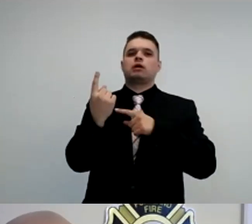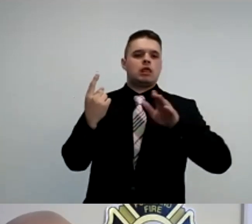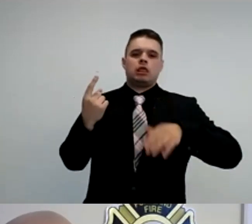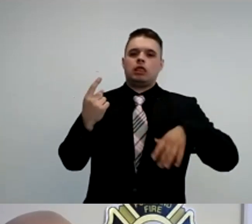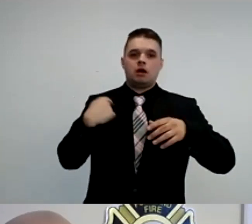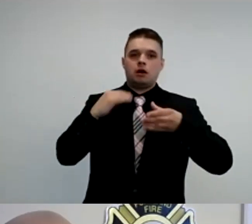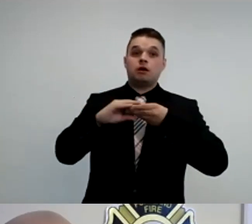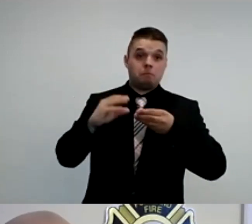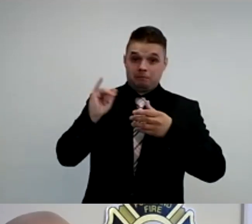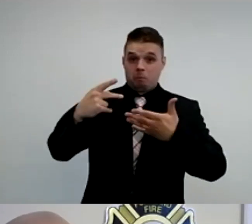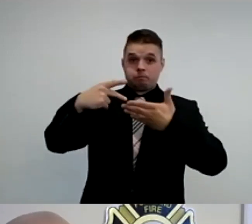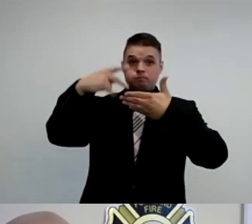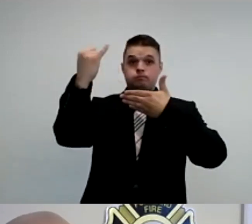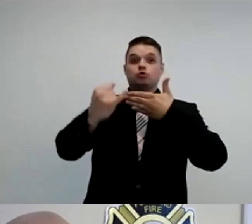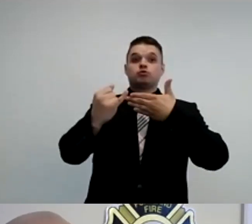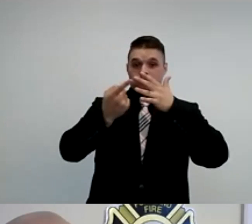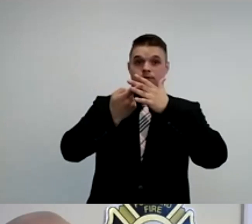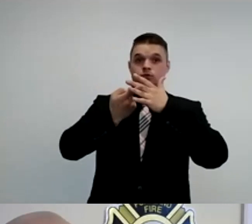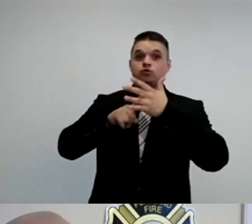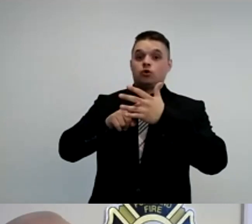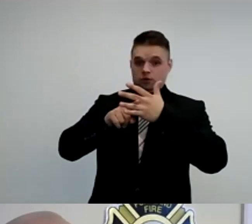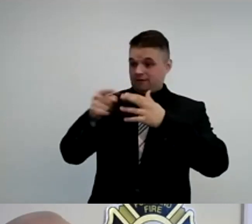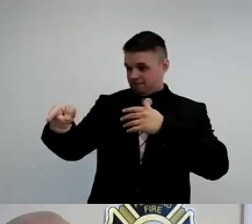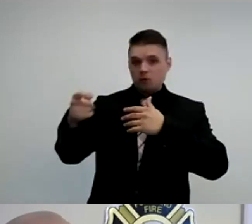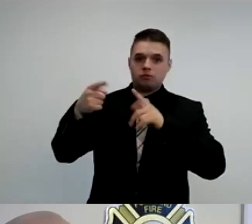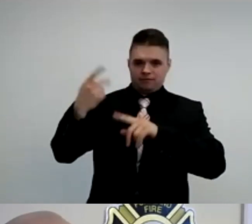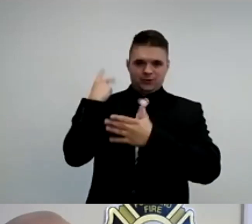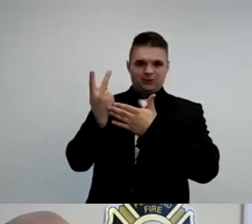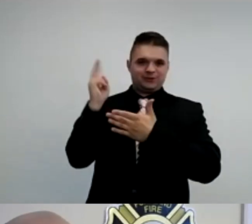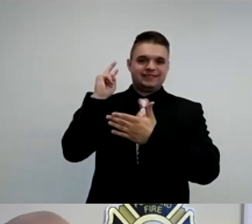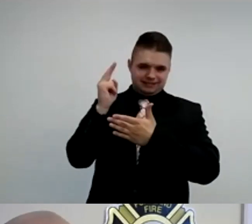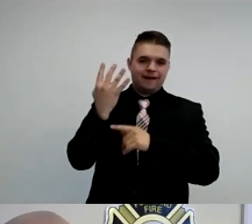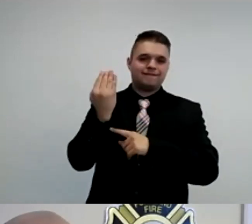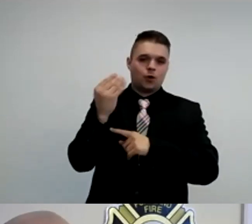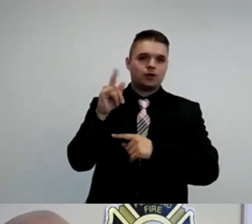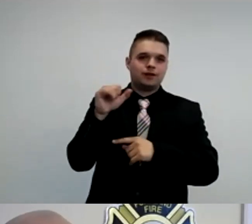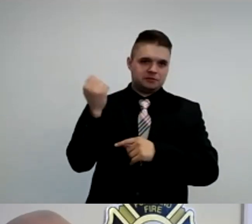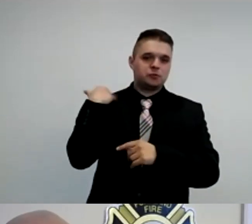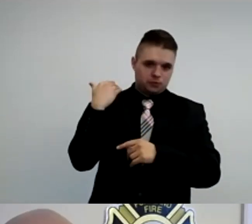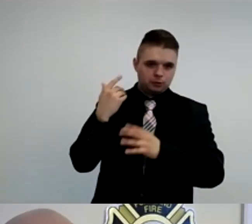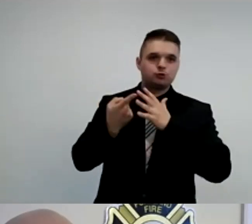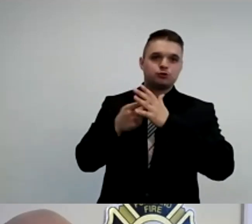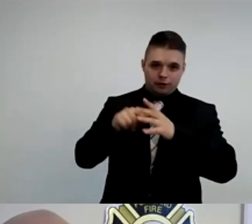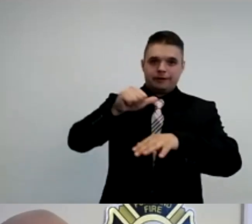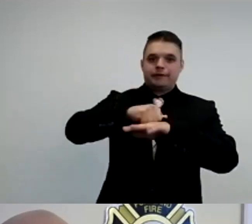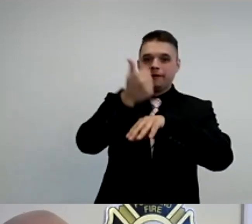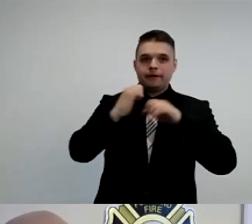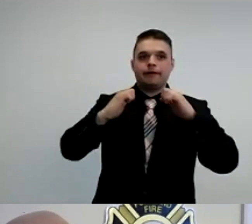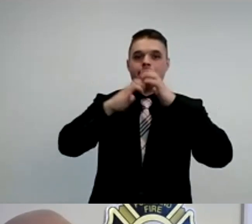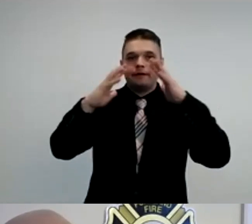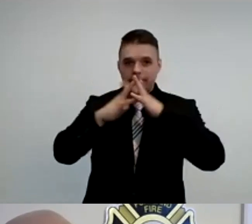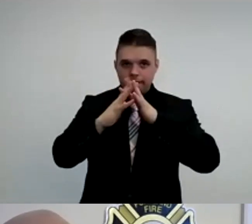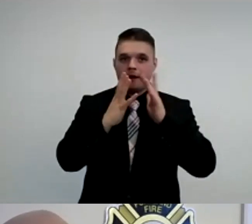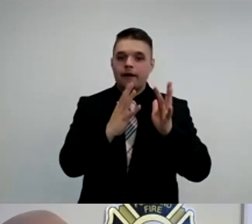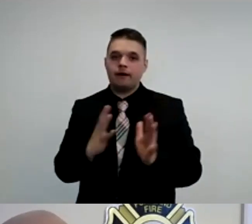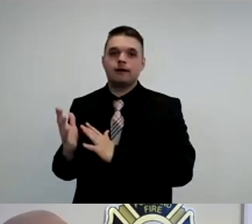about 14 days ago. So in this, you know, this is the world we live in right now. We're